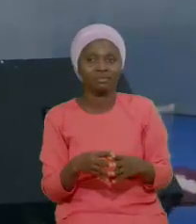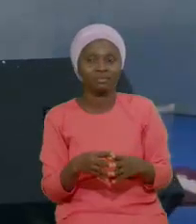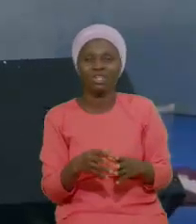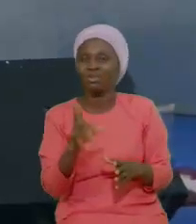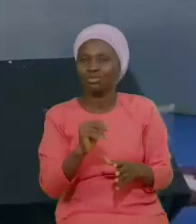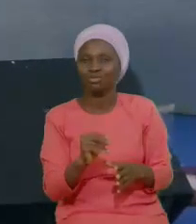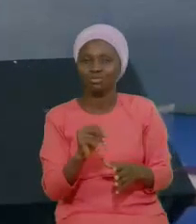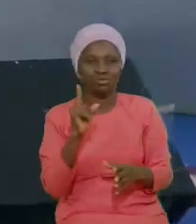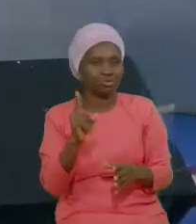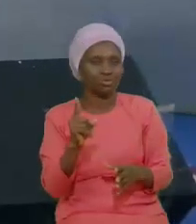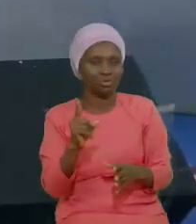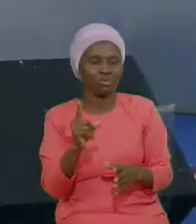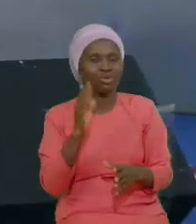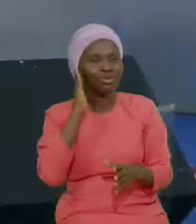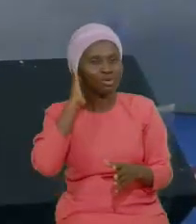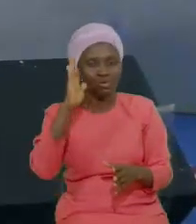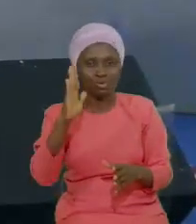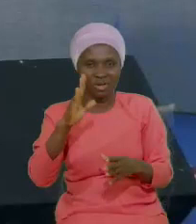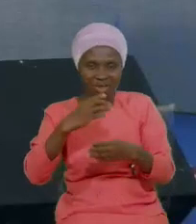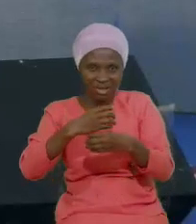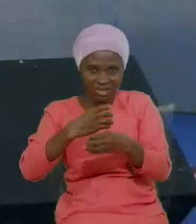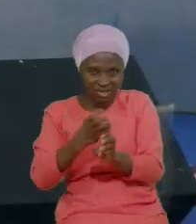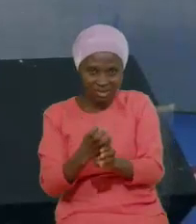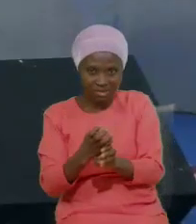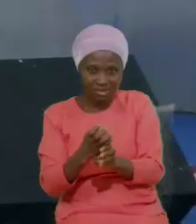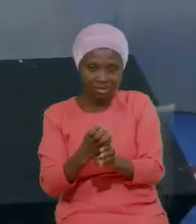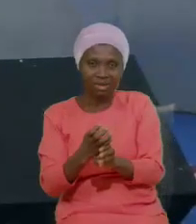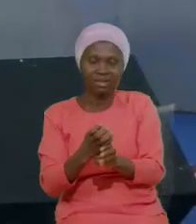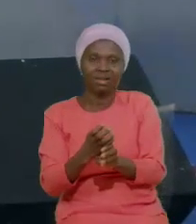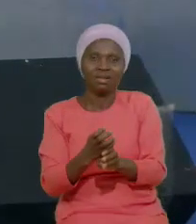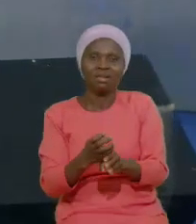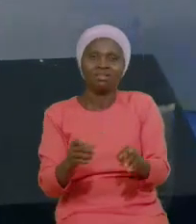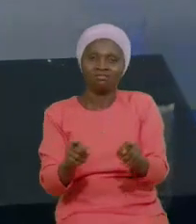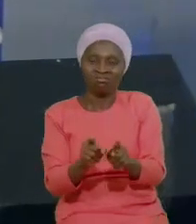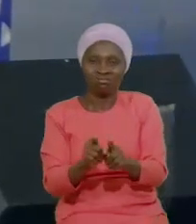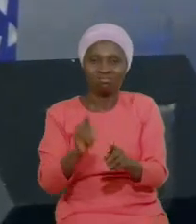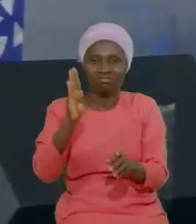nobody will manufacture even bicycle.